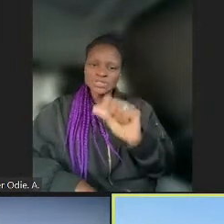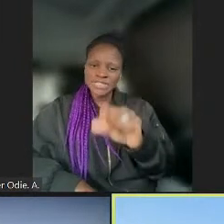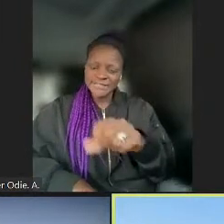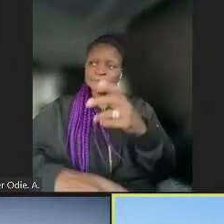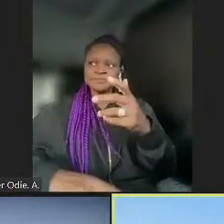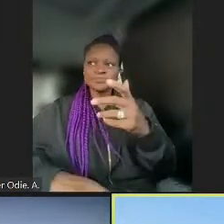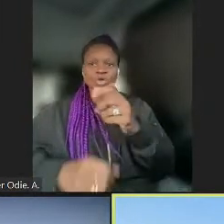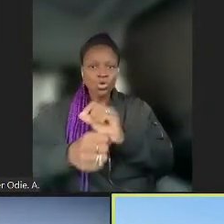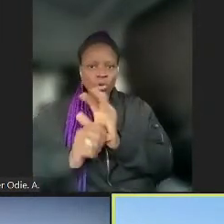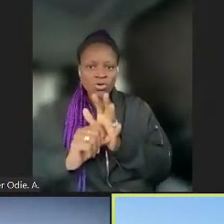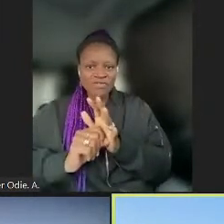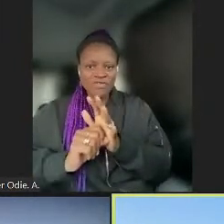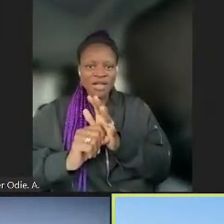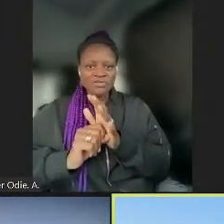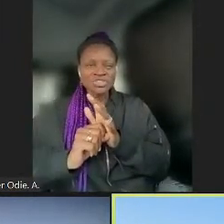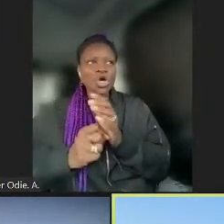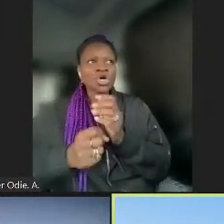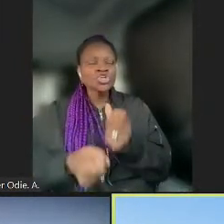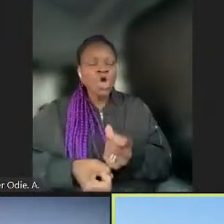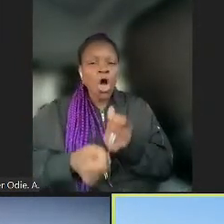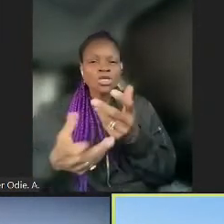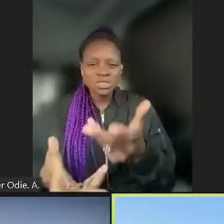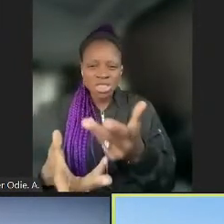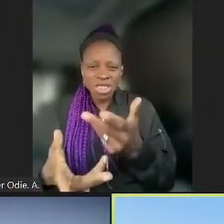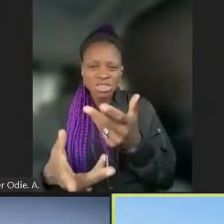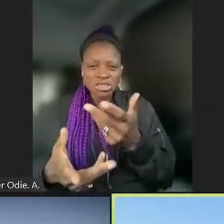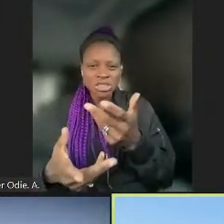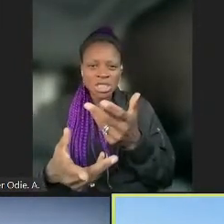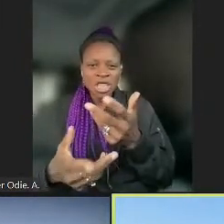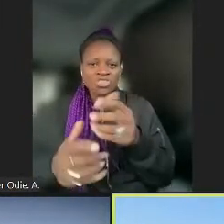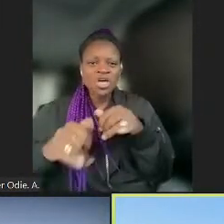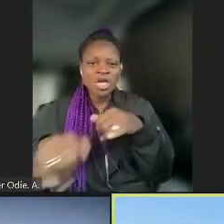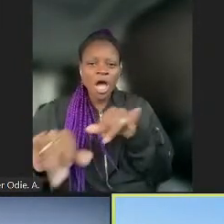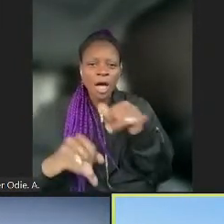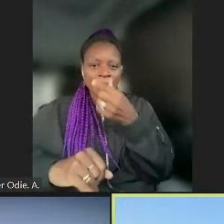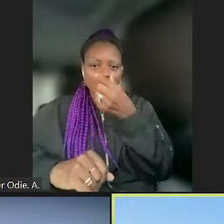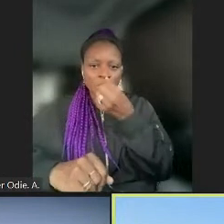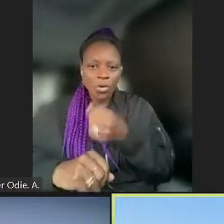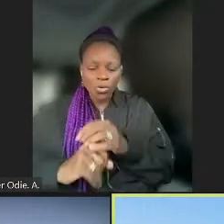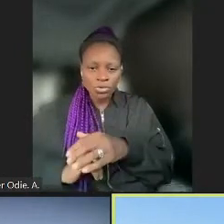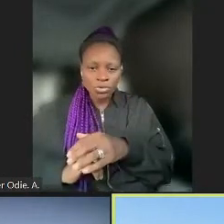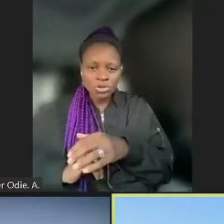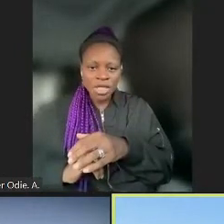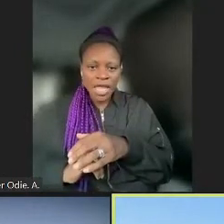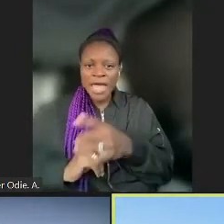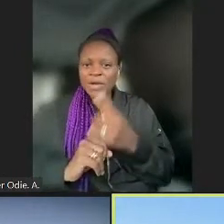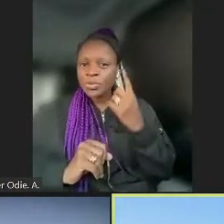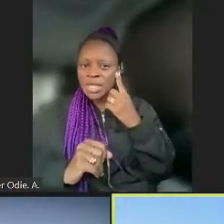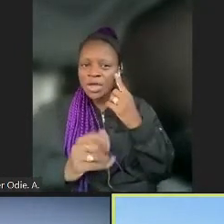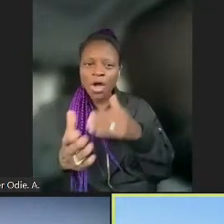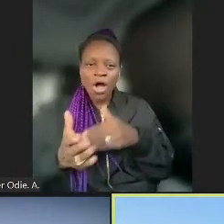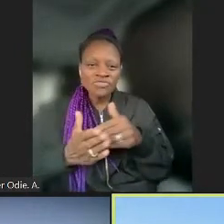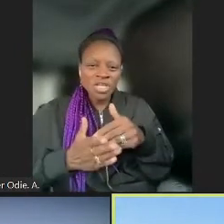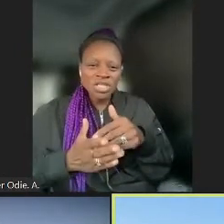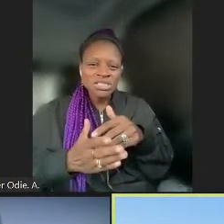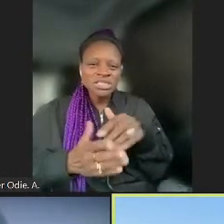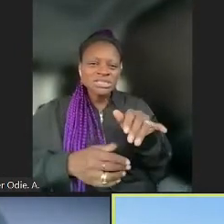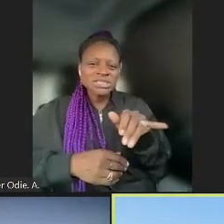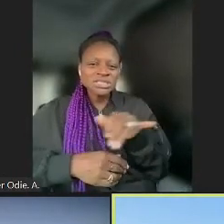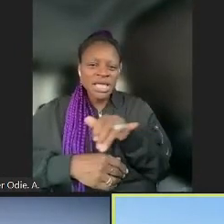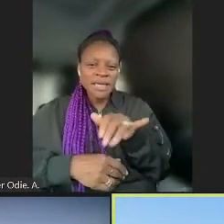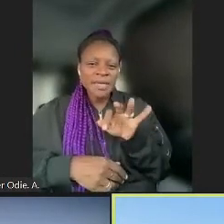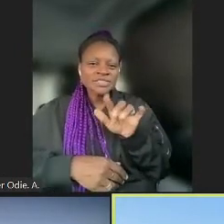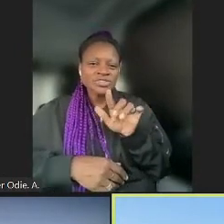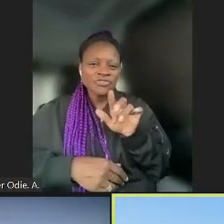cold. As Dr. May said, this is very different. And one thing I hear often is, oh, it's just like the flu. So I think it's important to look over those numbers.